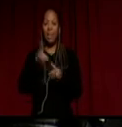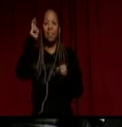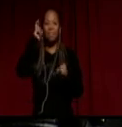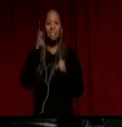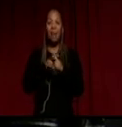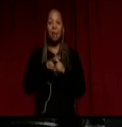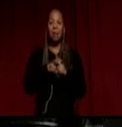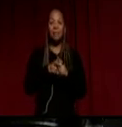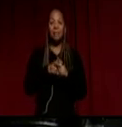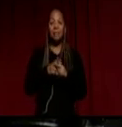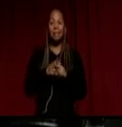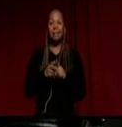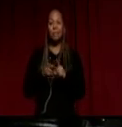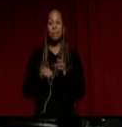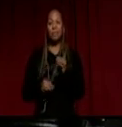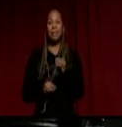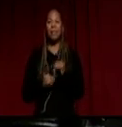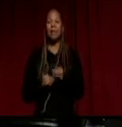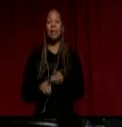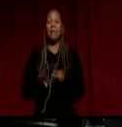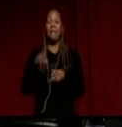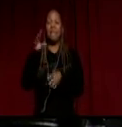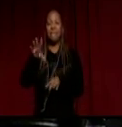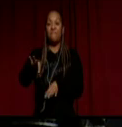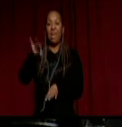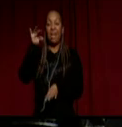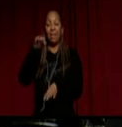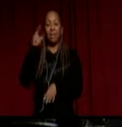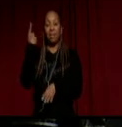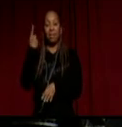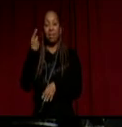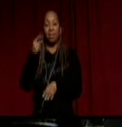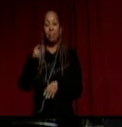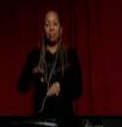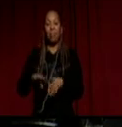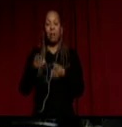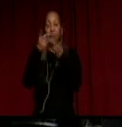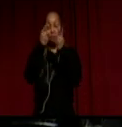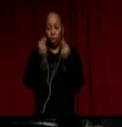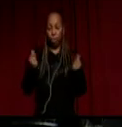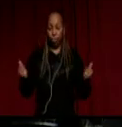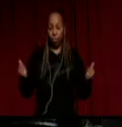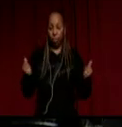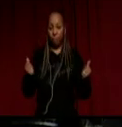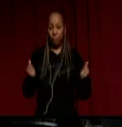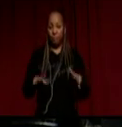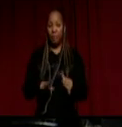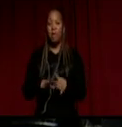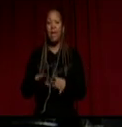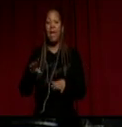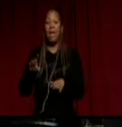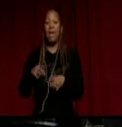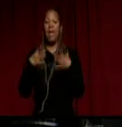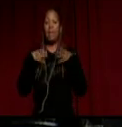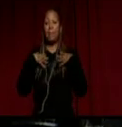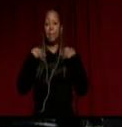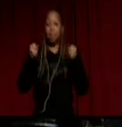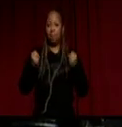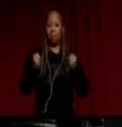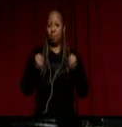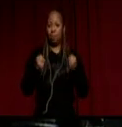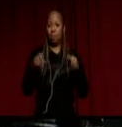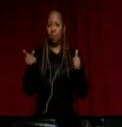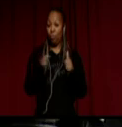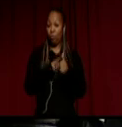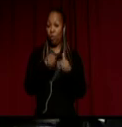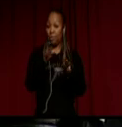unless we develop some form of immunity and are able to fight against it and recover from it, it when you